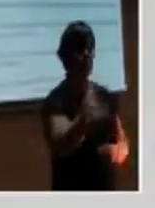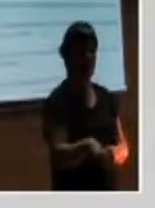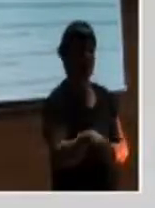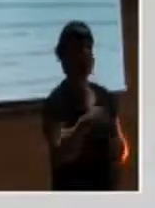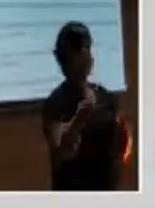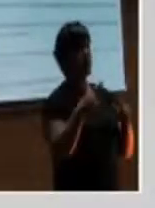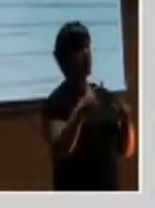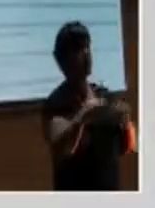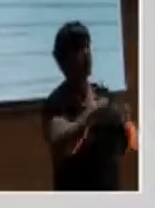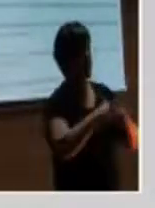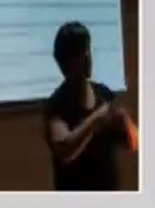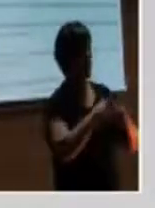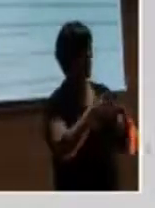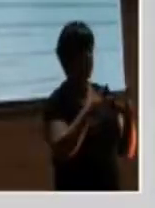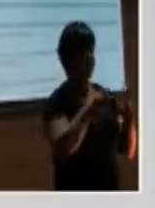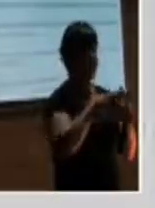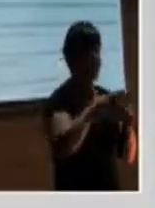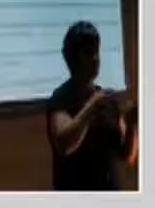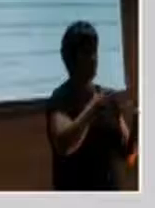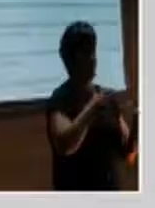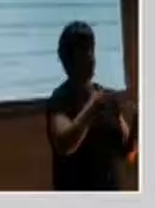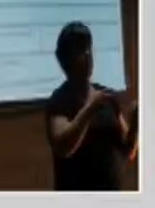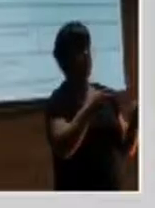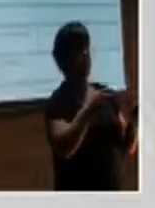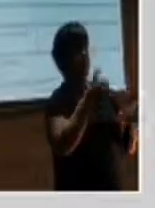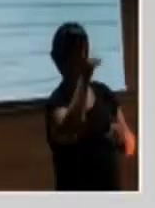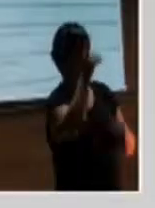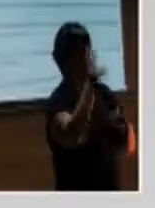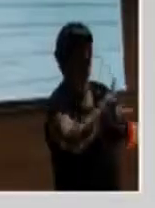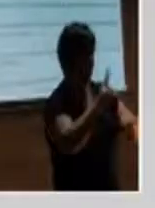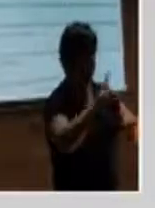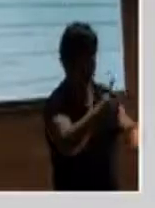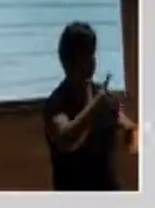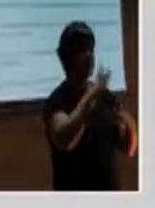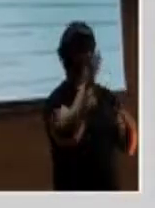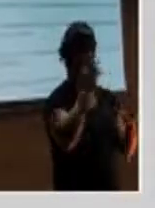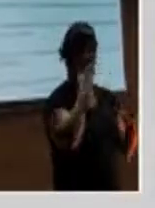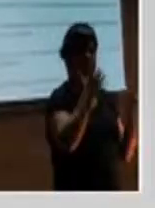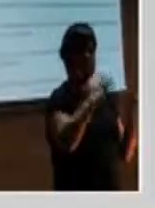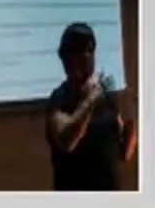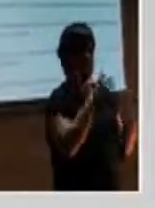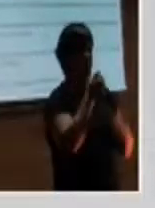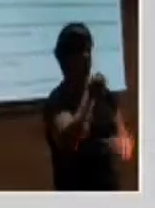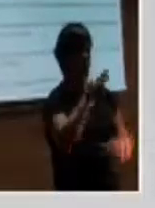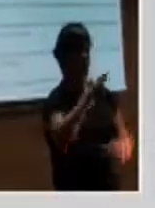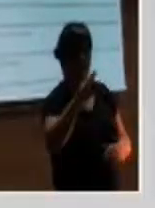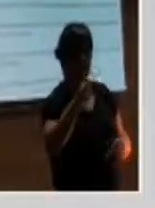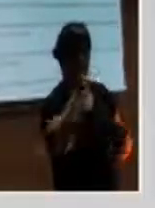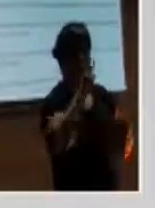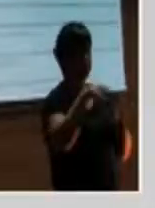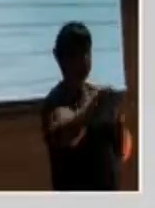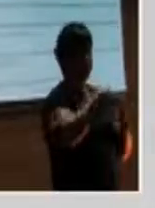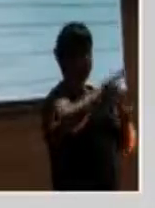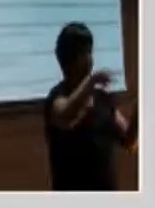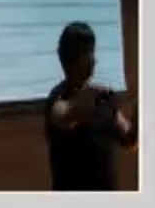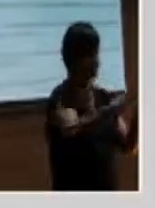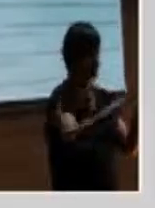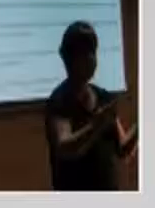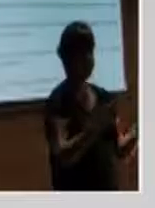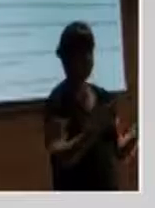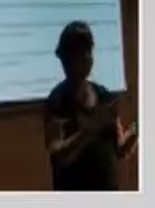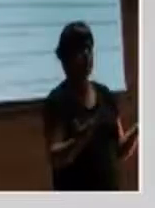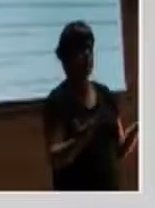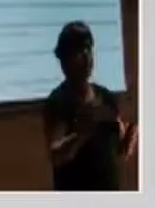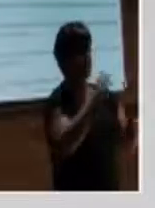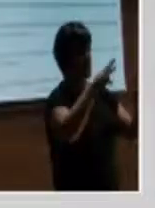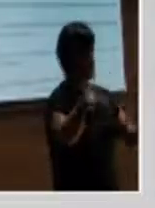tools like apps and websites, well, nowadays you cannot go out to people, so this is kind of obvious, but we want